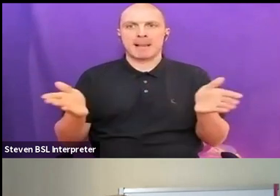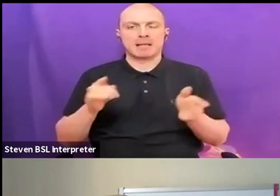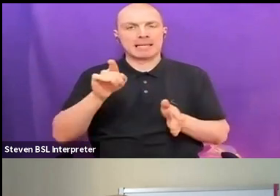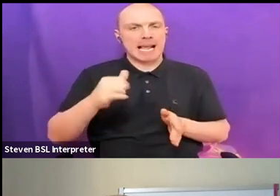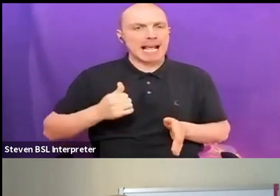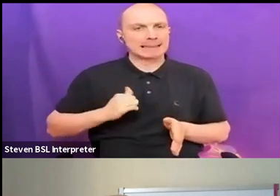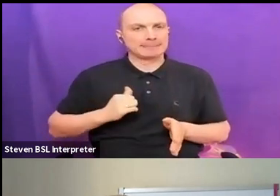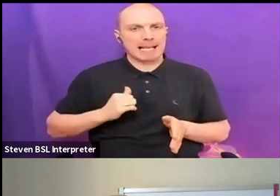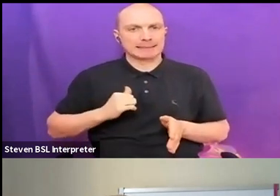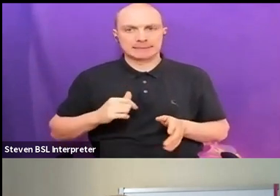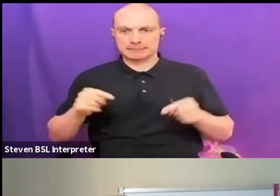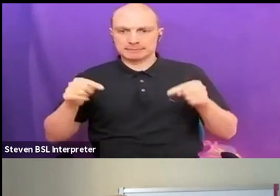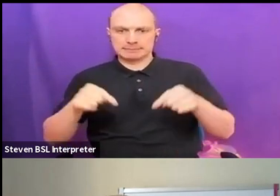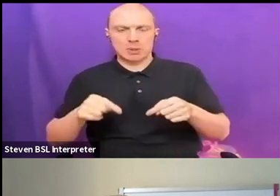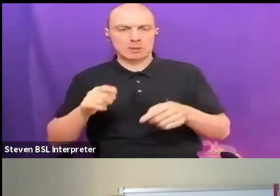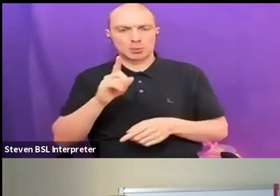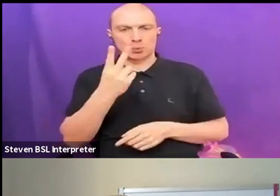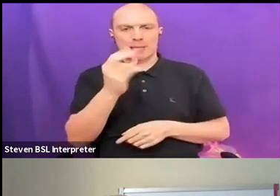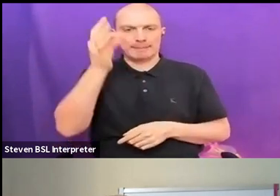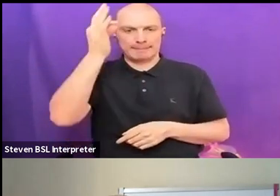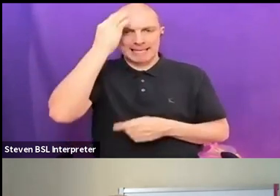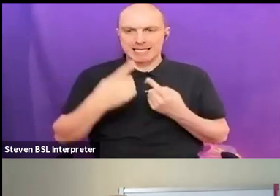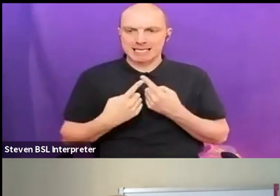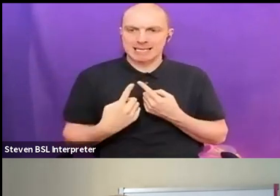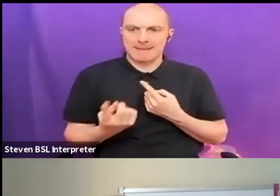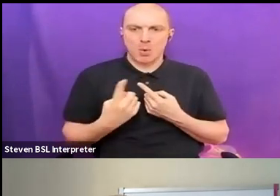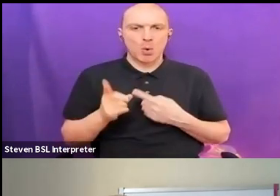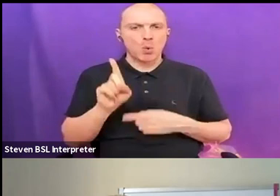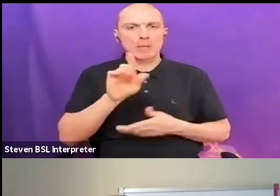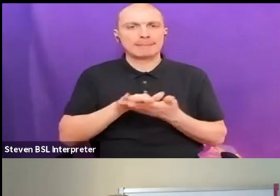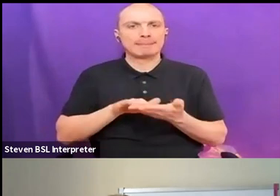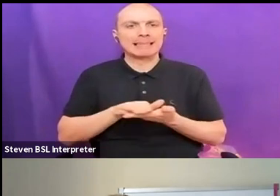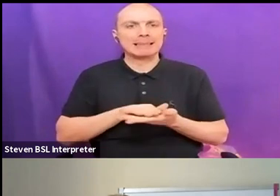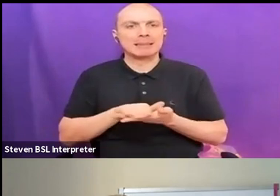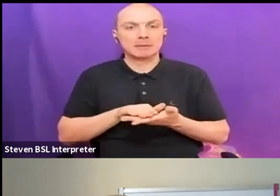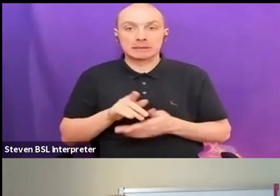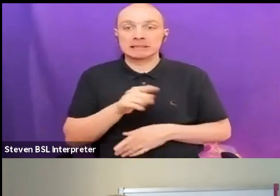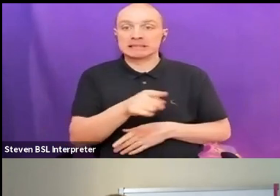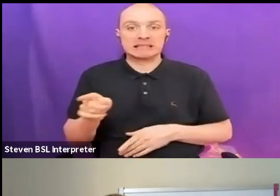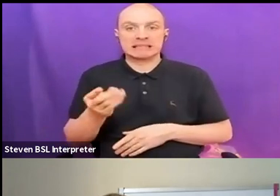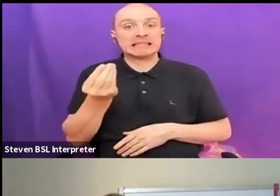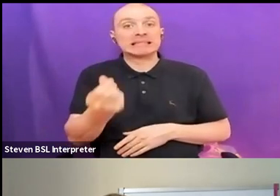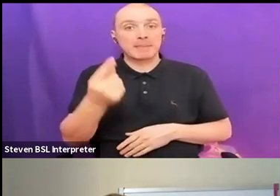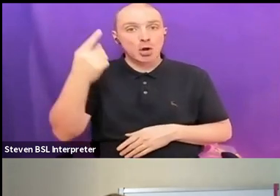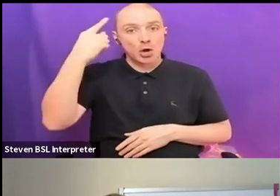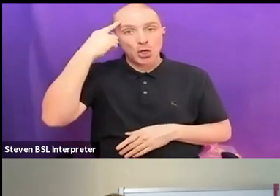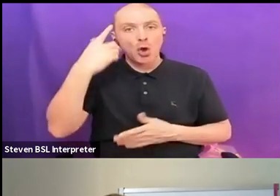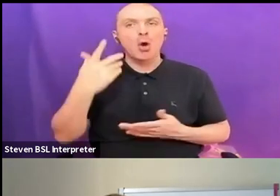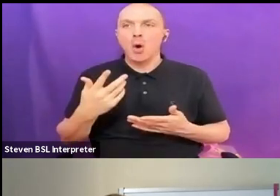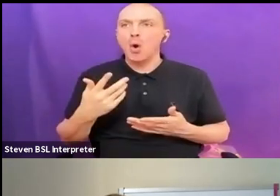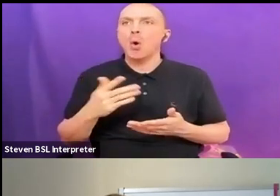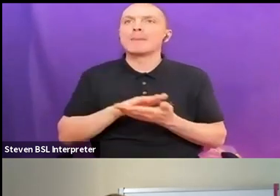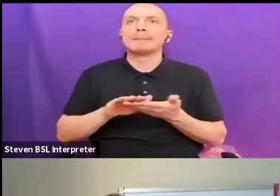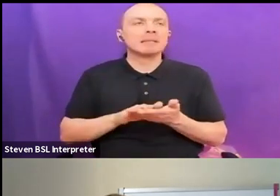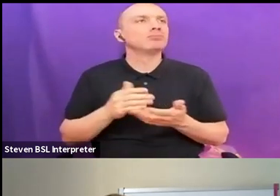is of a 20-minute neighbourhood, because I'm afraid that for many of them, they just think that means that all the traditional